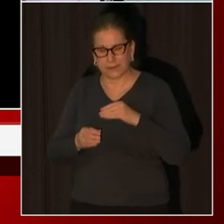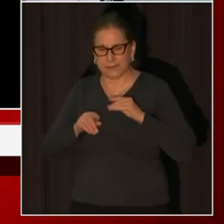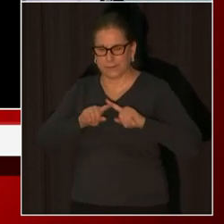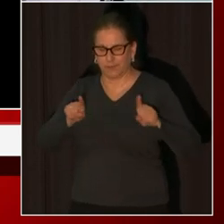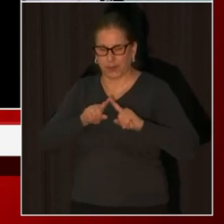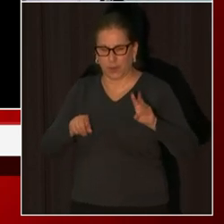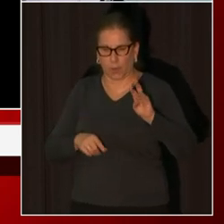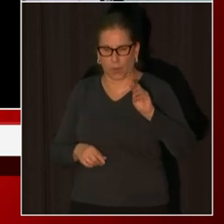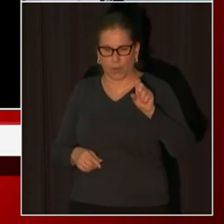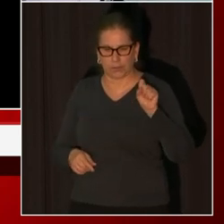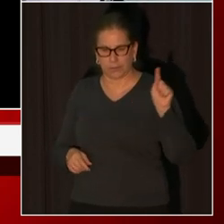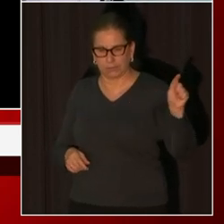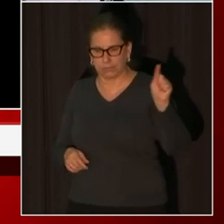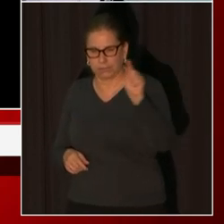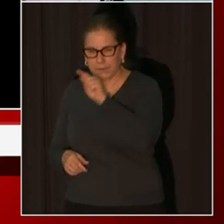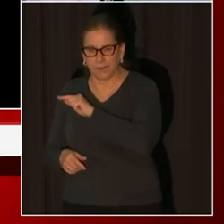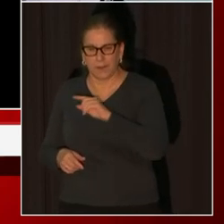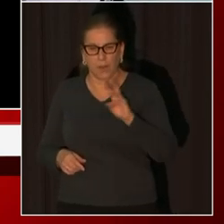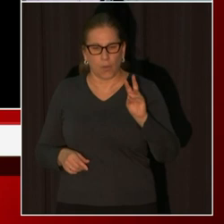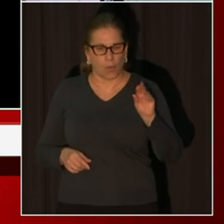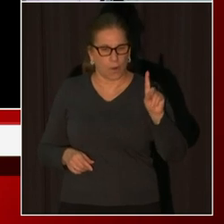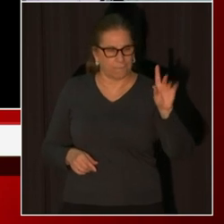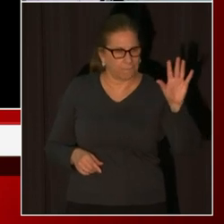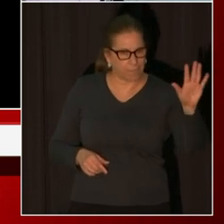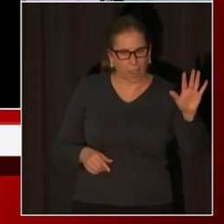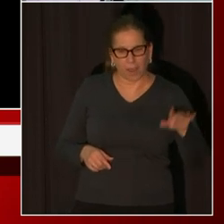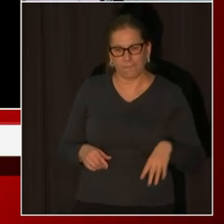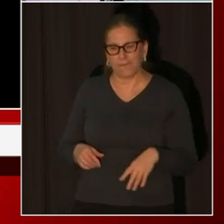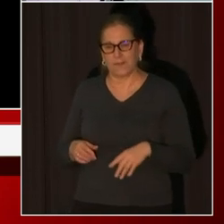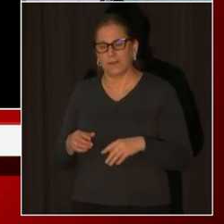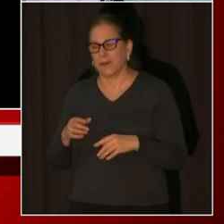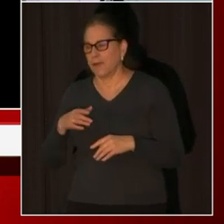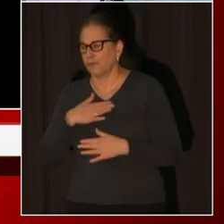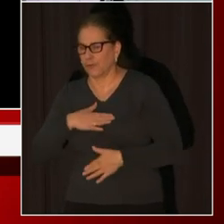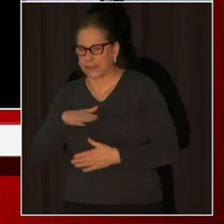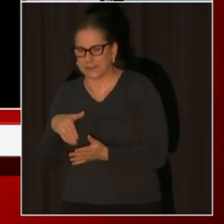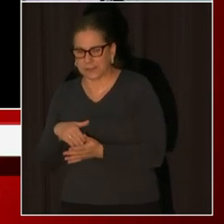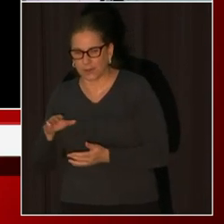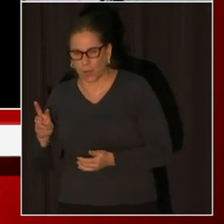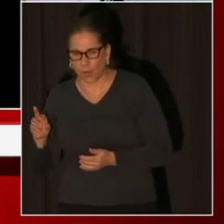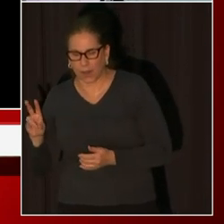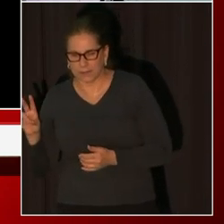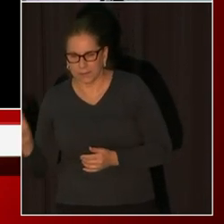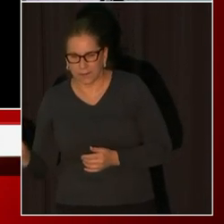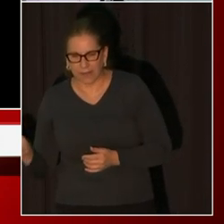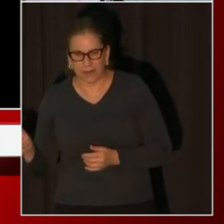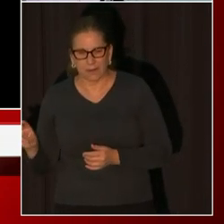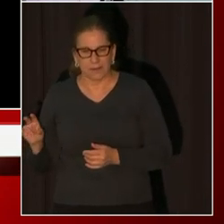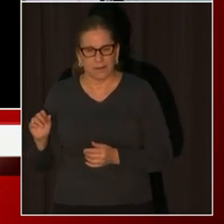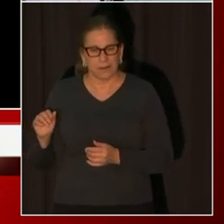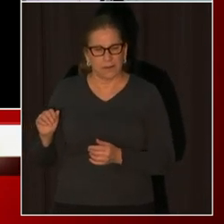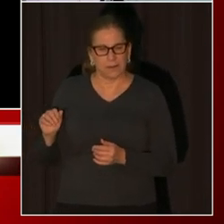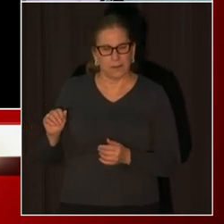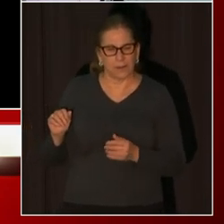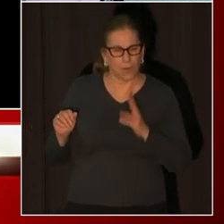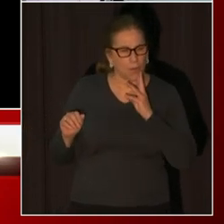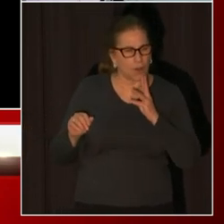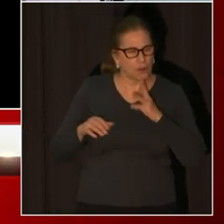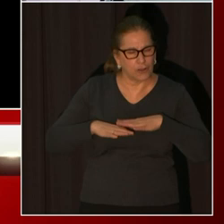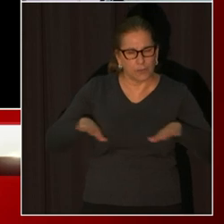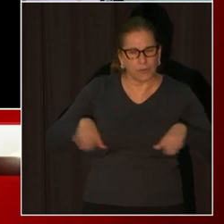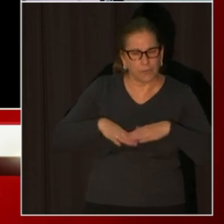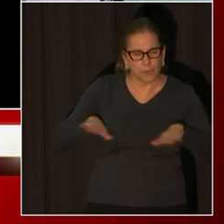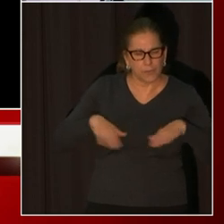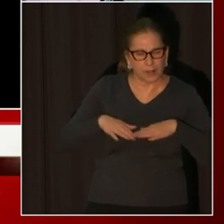Therapeutic Recreation Center in Ward 7, the Tacoma Aquatic Center roof replacement, and a new pool on the site of Walter Reed in Ward